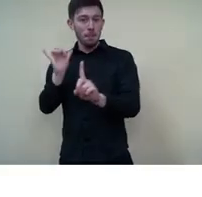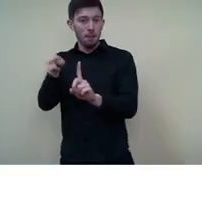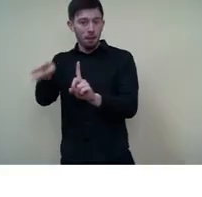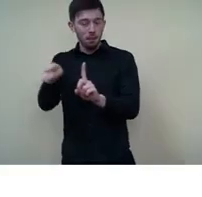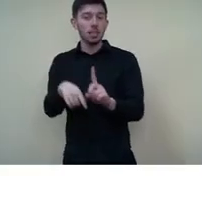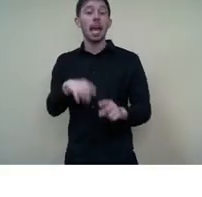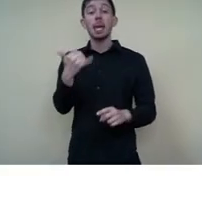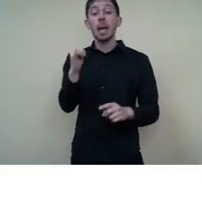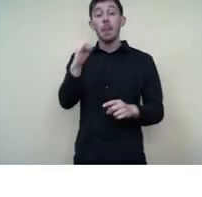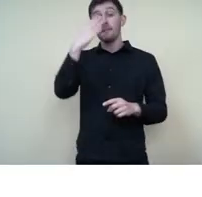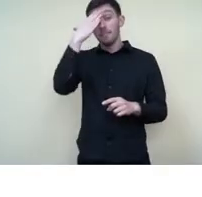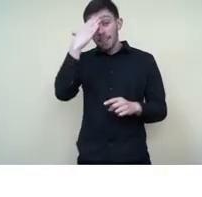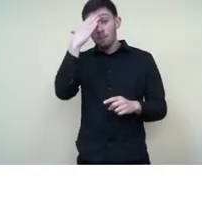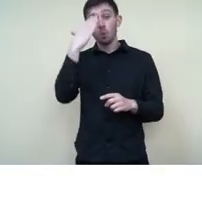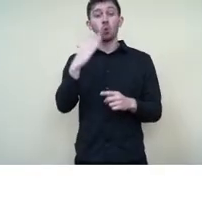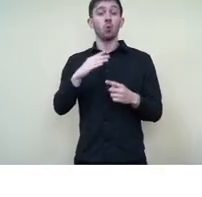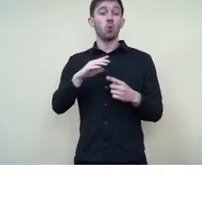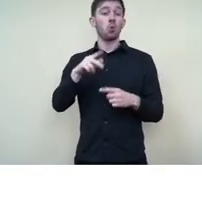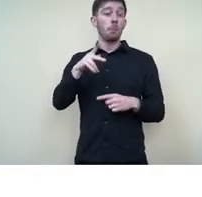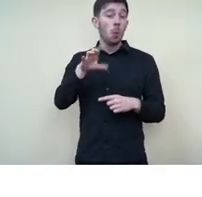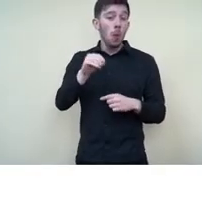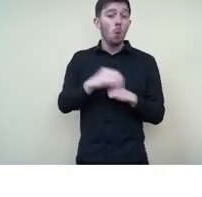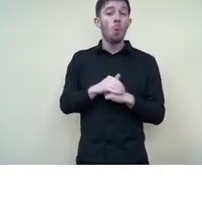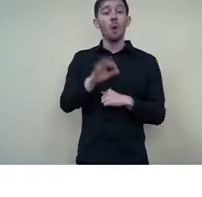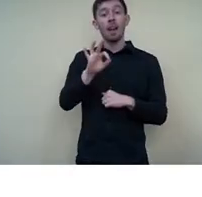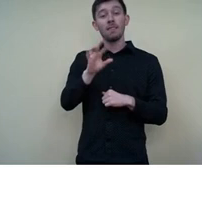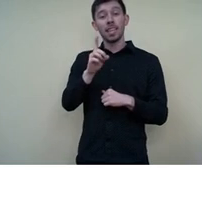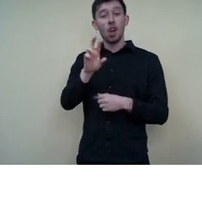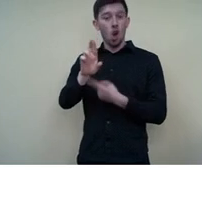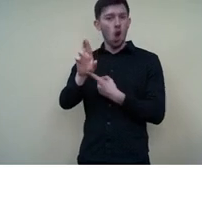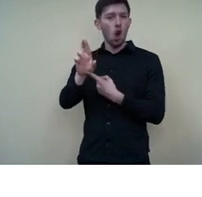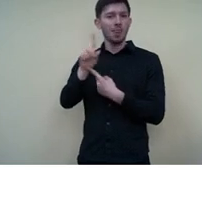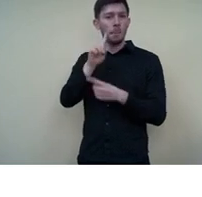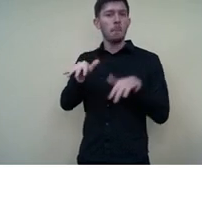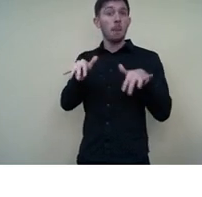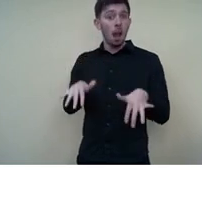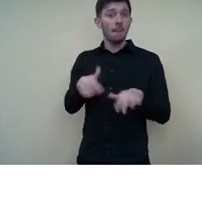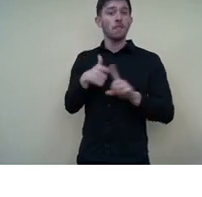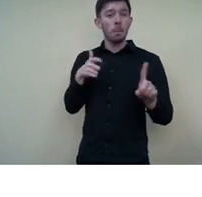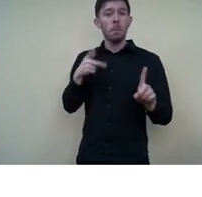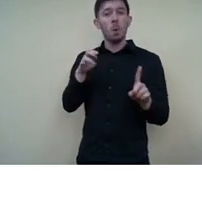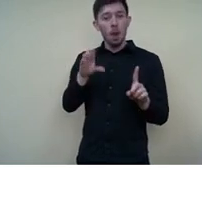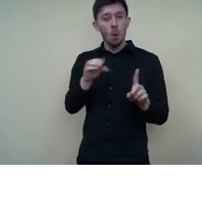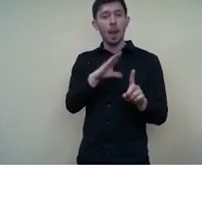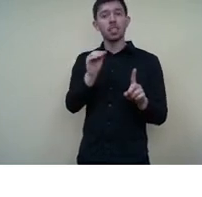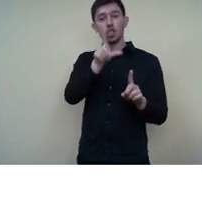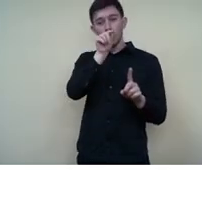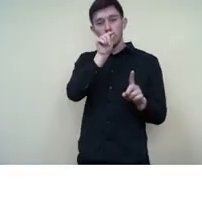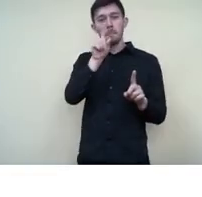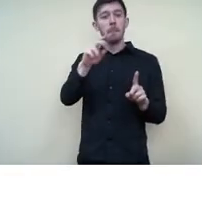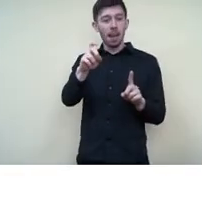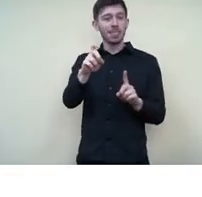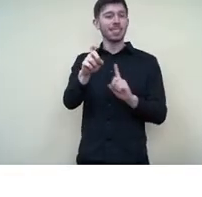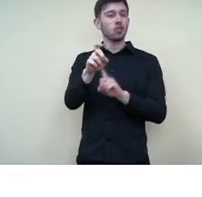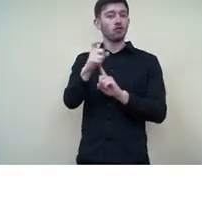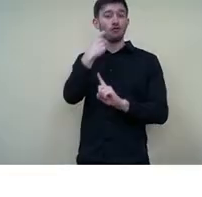this is a symptom of yellow fever. And then polio, FDR was famously paralyzed by polio. And then chickenpox, which is a very recent concern